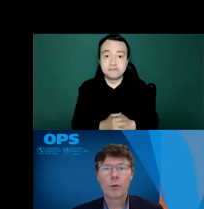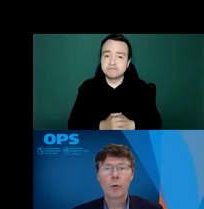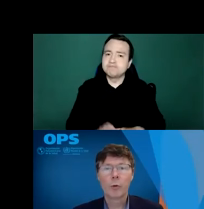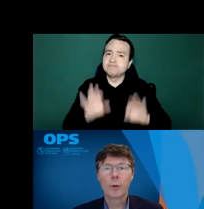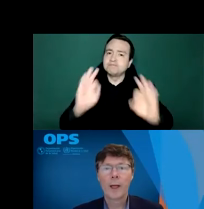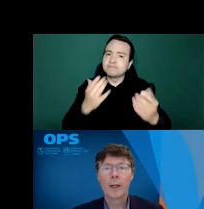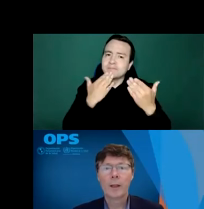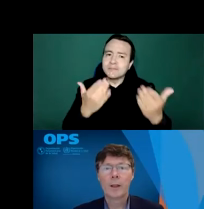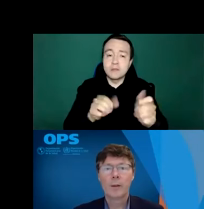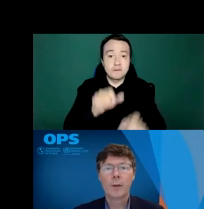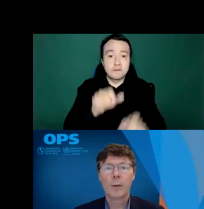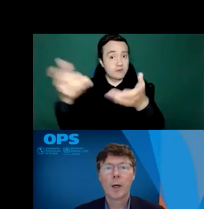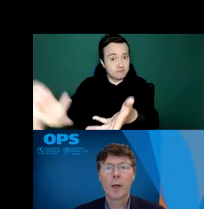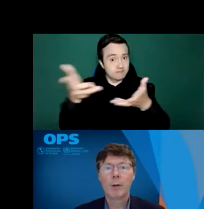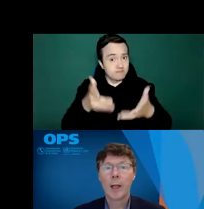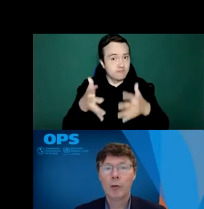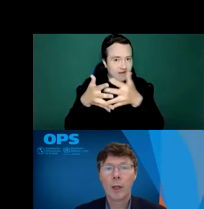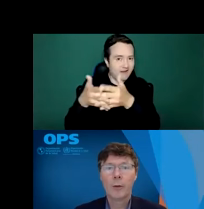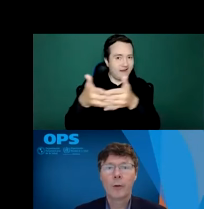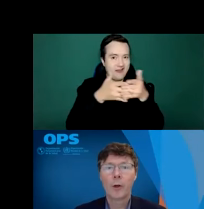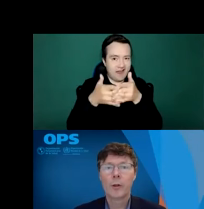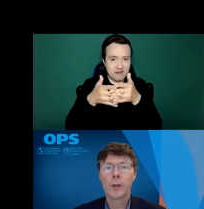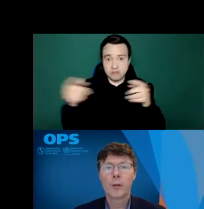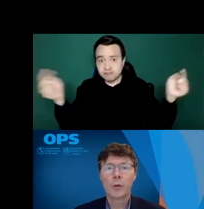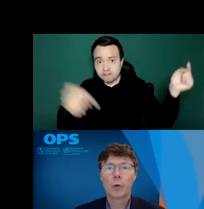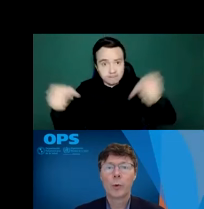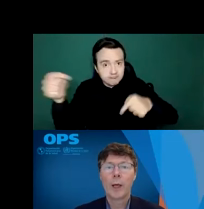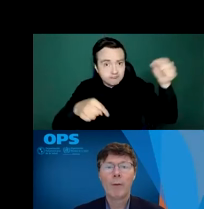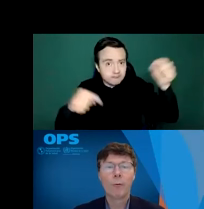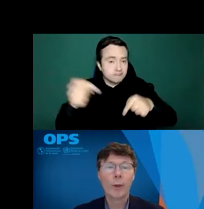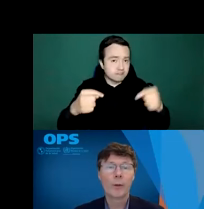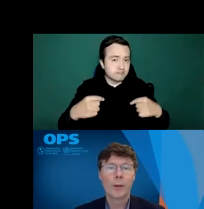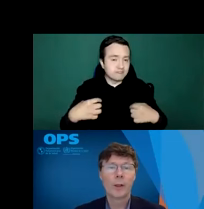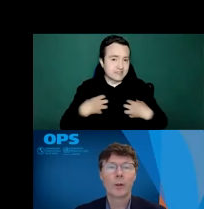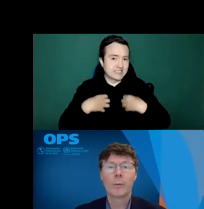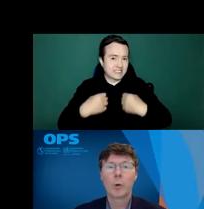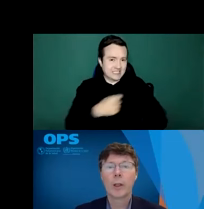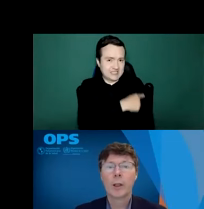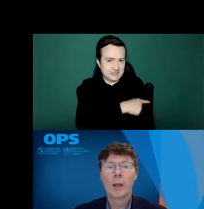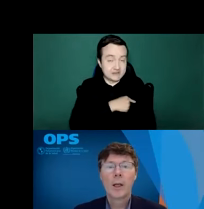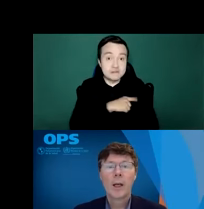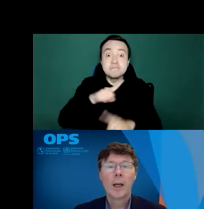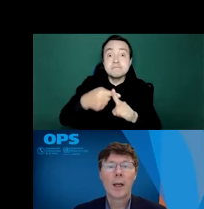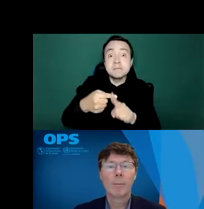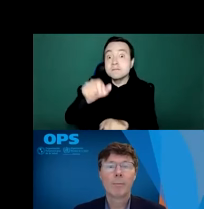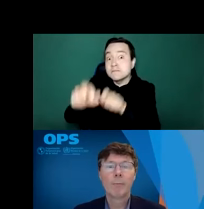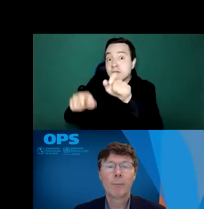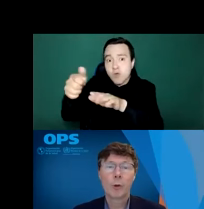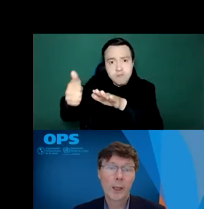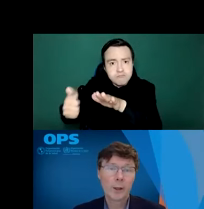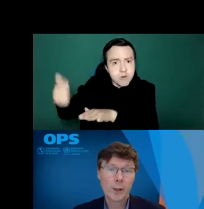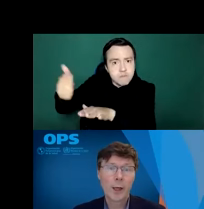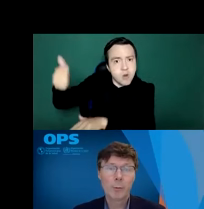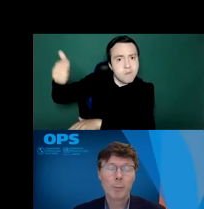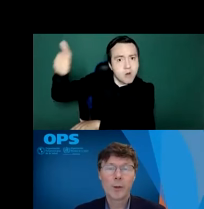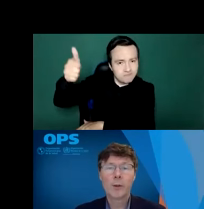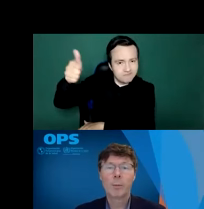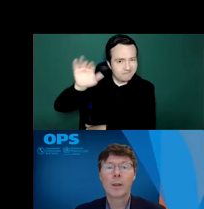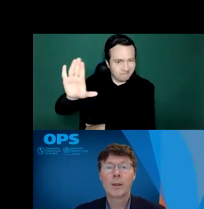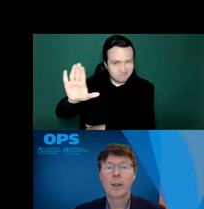wanted to thank some of our national health authorities who we have with us here this morning for taking the time